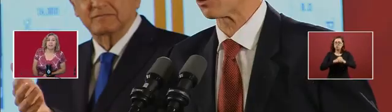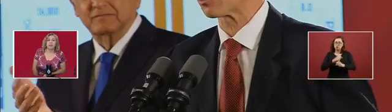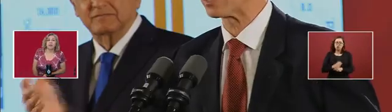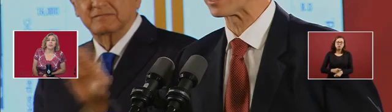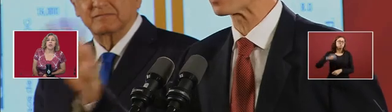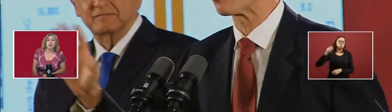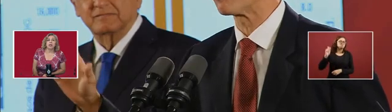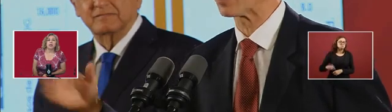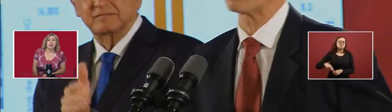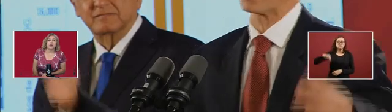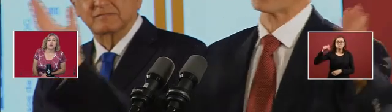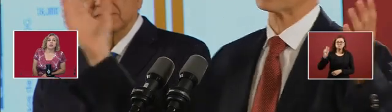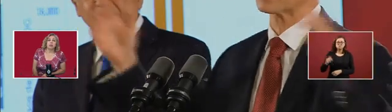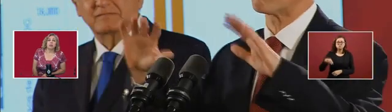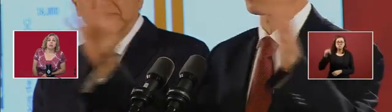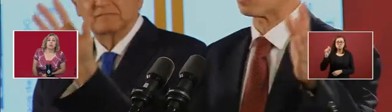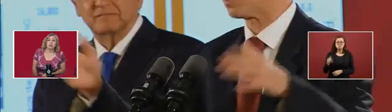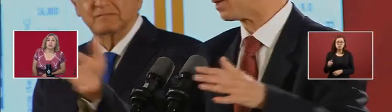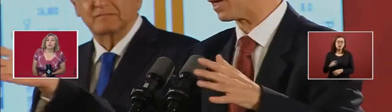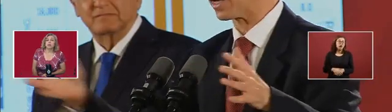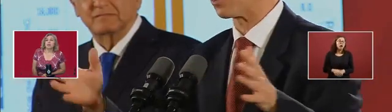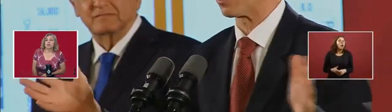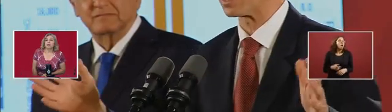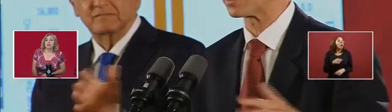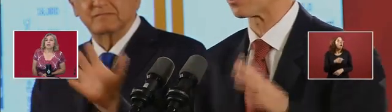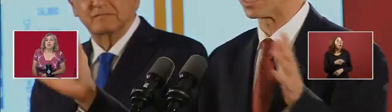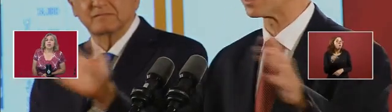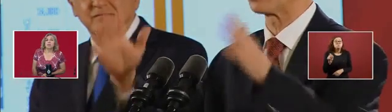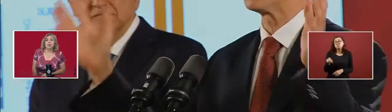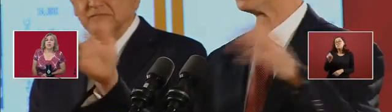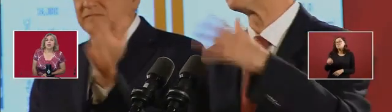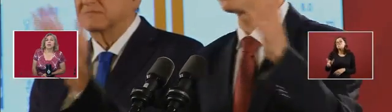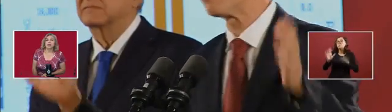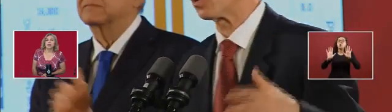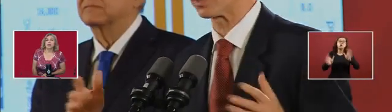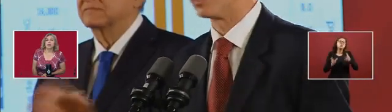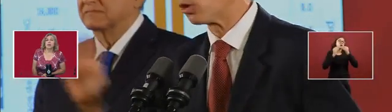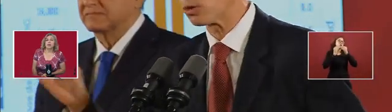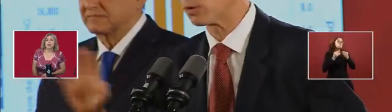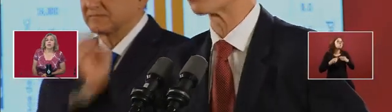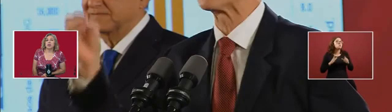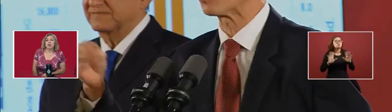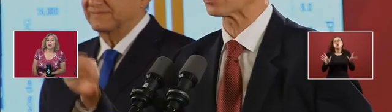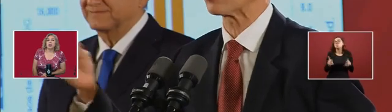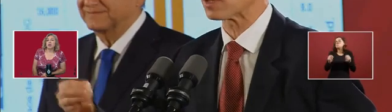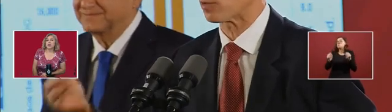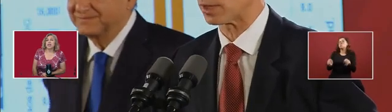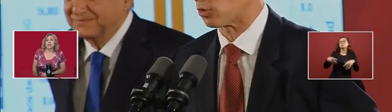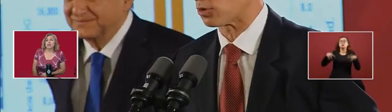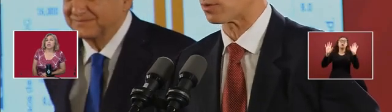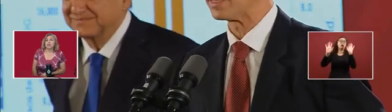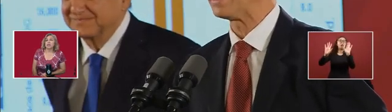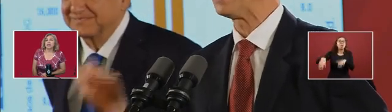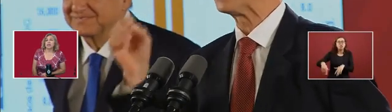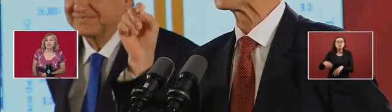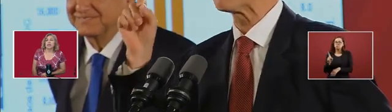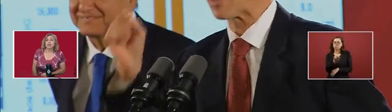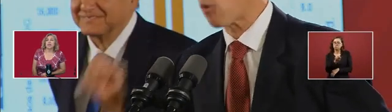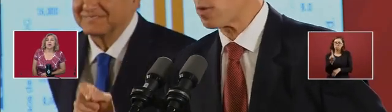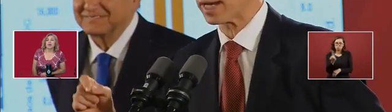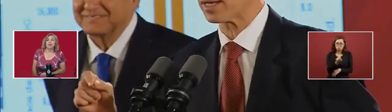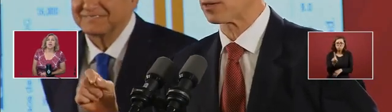Out of 30 to 60 for every 100,000 are going to have a